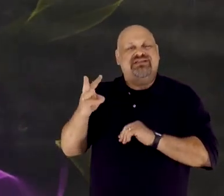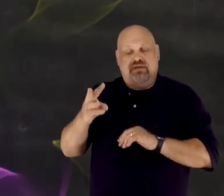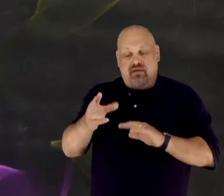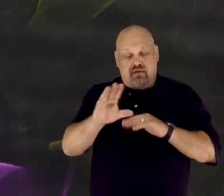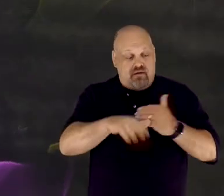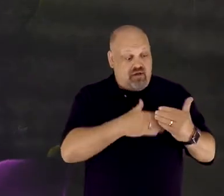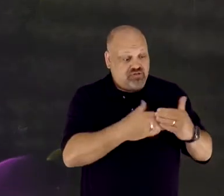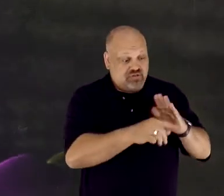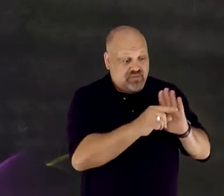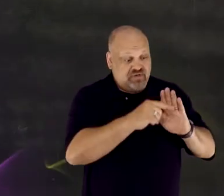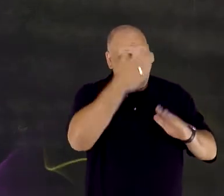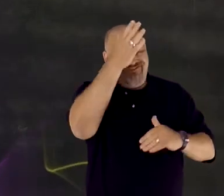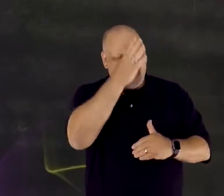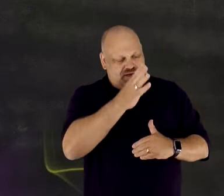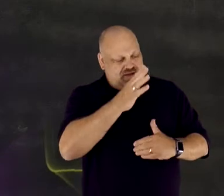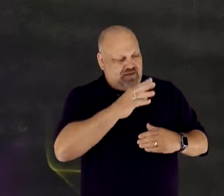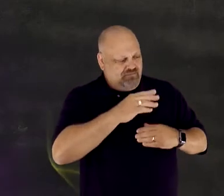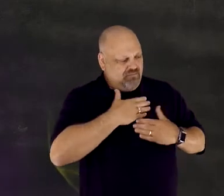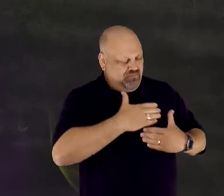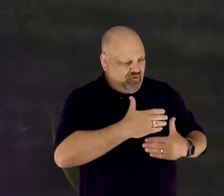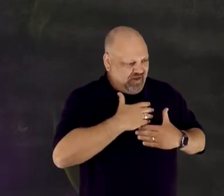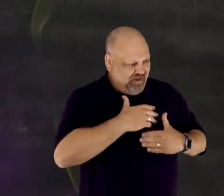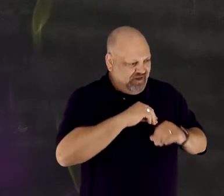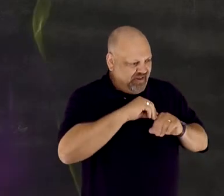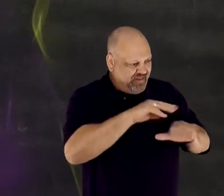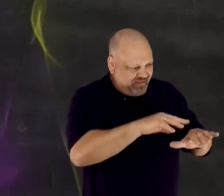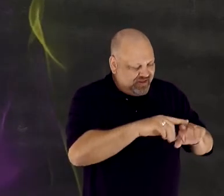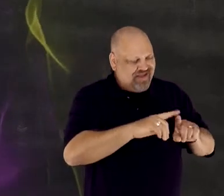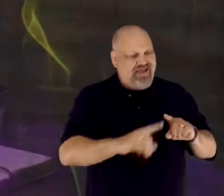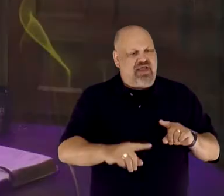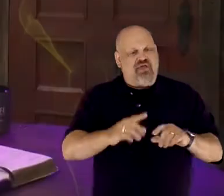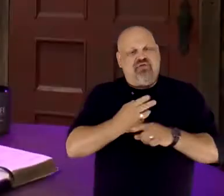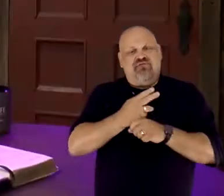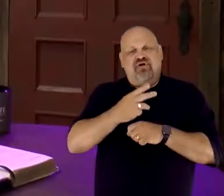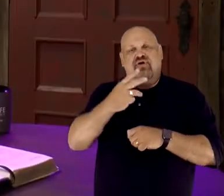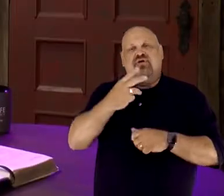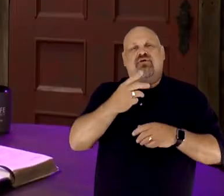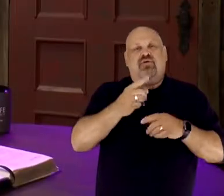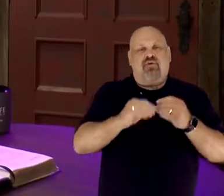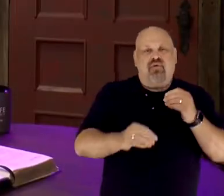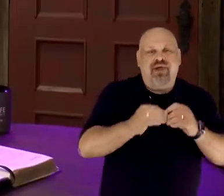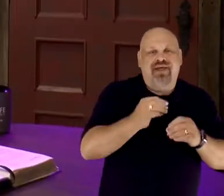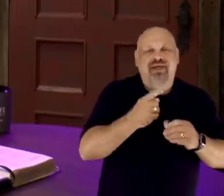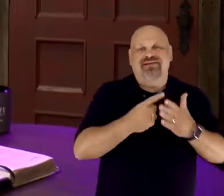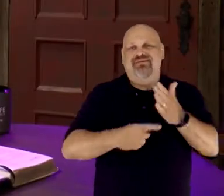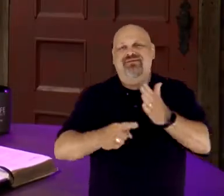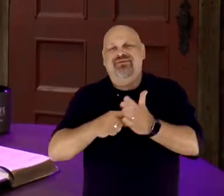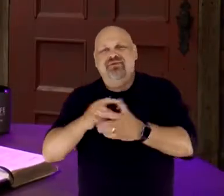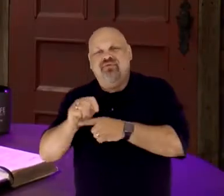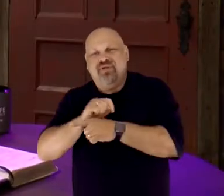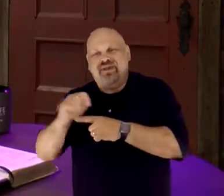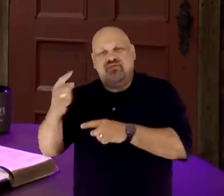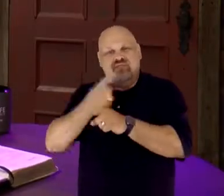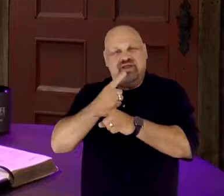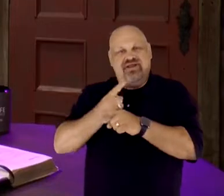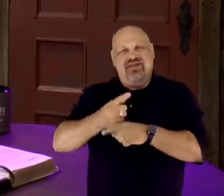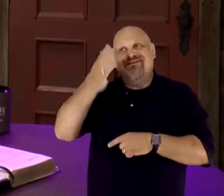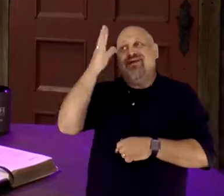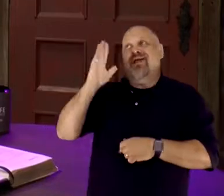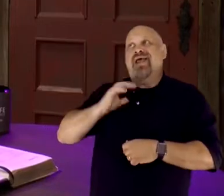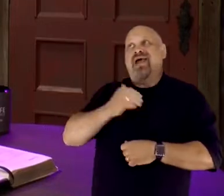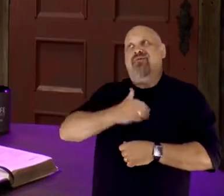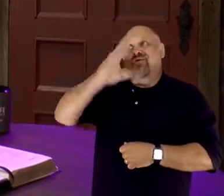and is useful for teaching, rebuking, correcting, and training in righteousness." Since God is our creator, it makes sense that the Bible, which